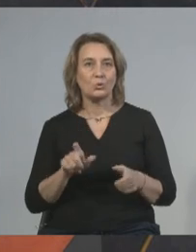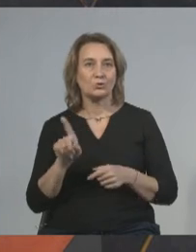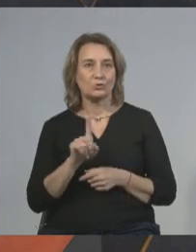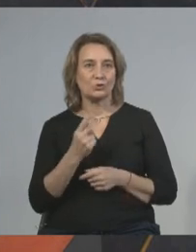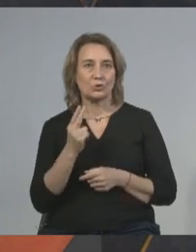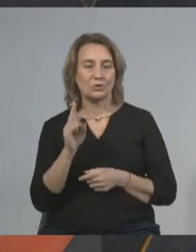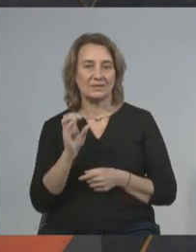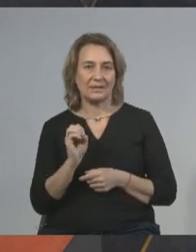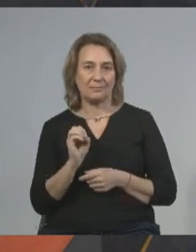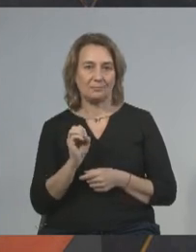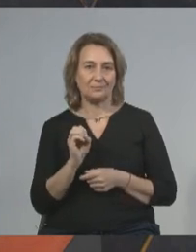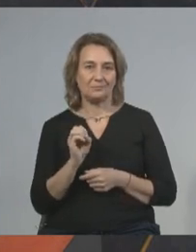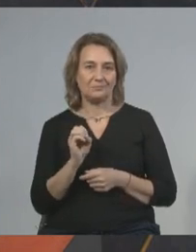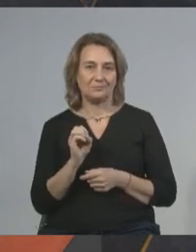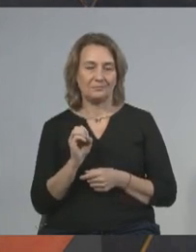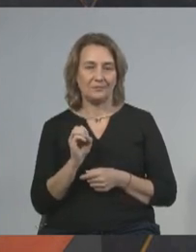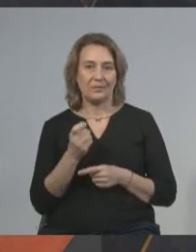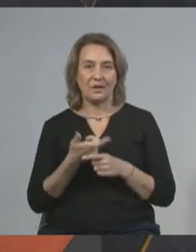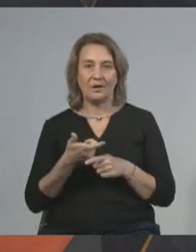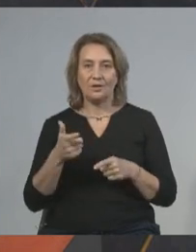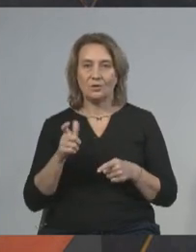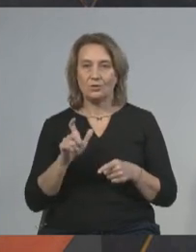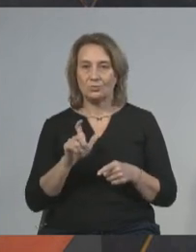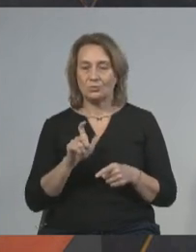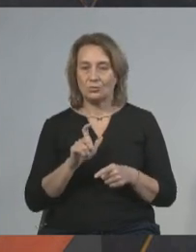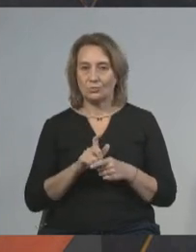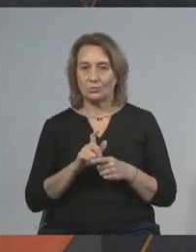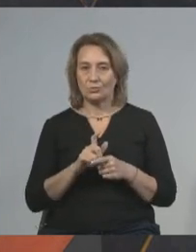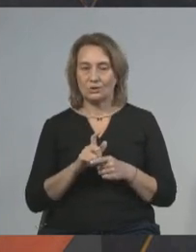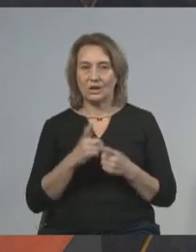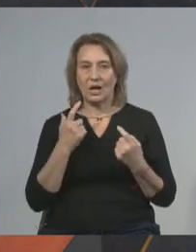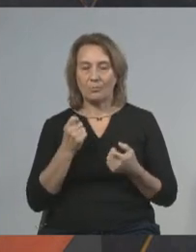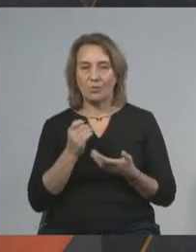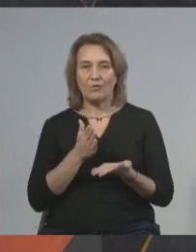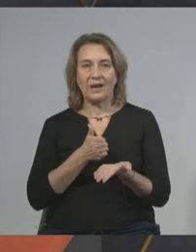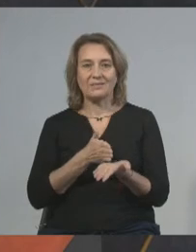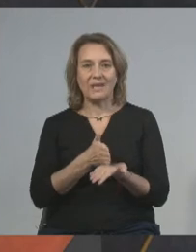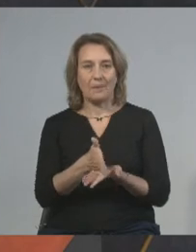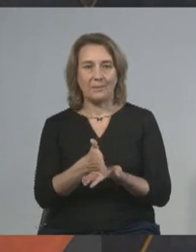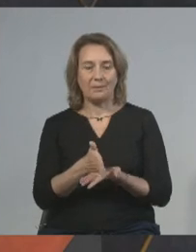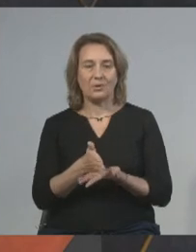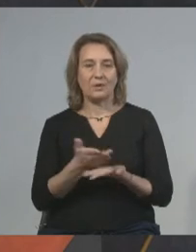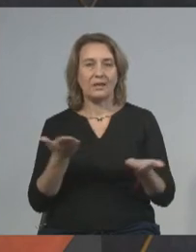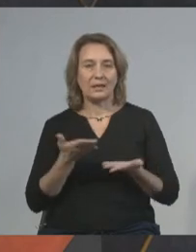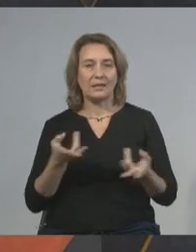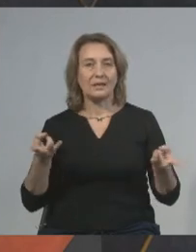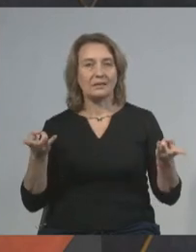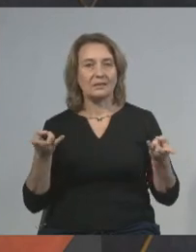of esr and um